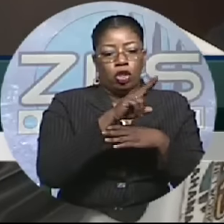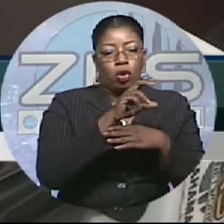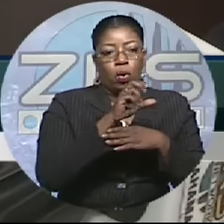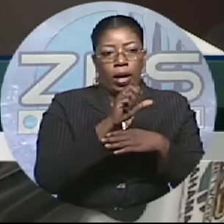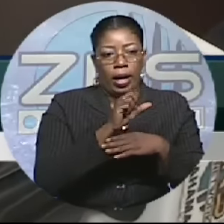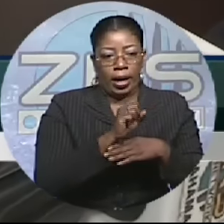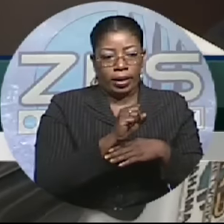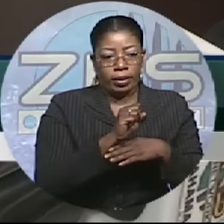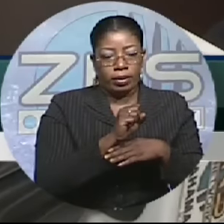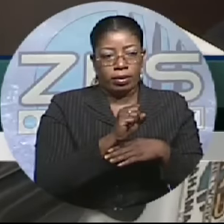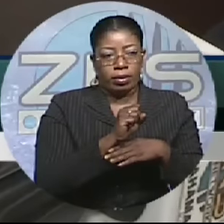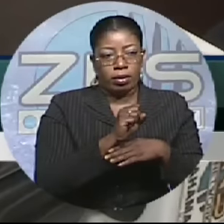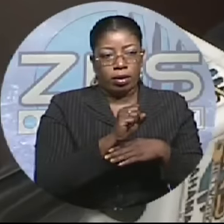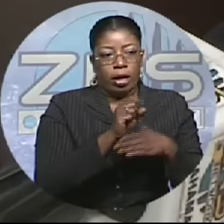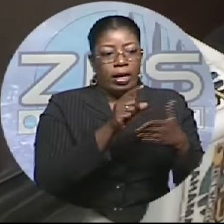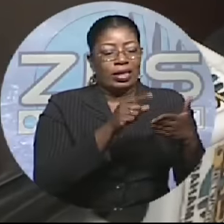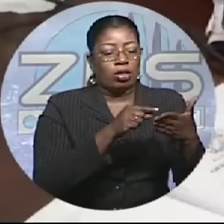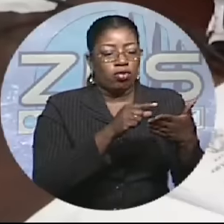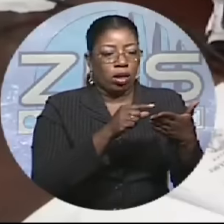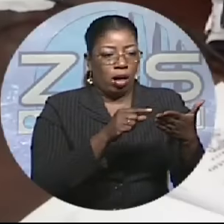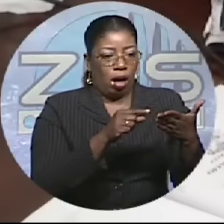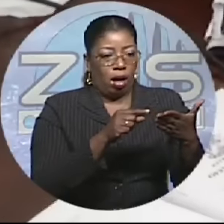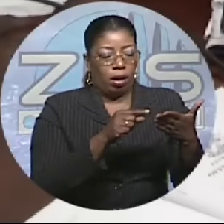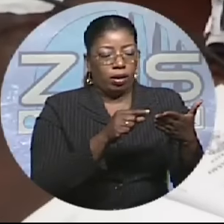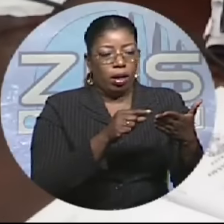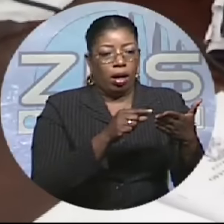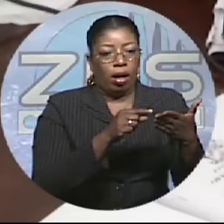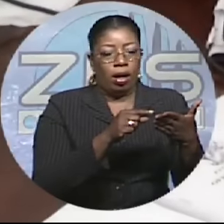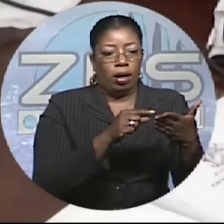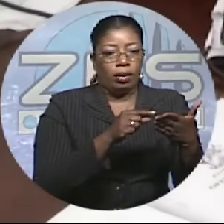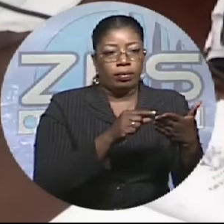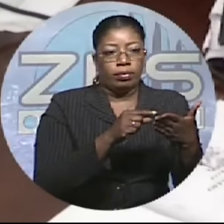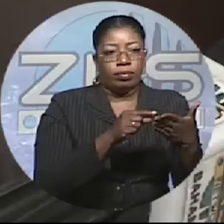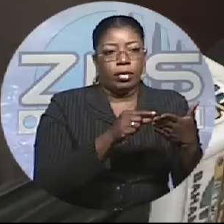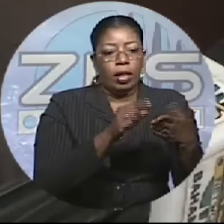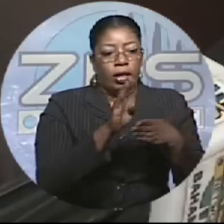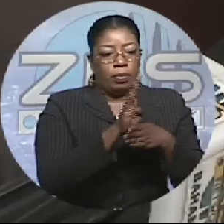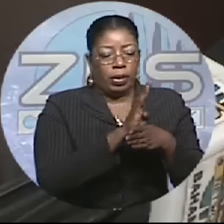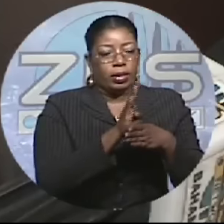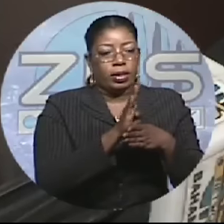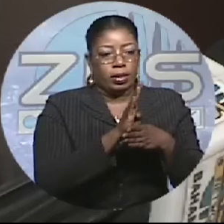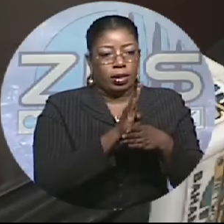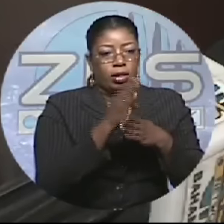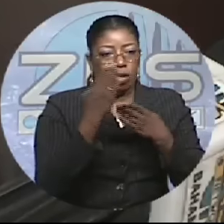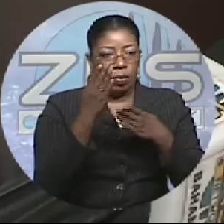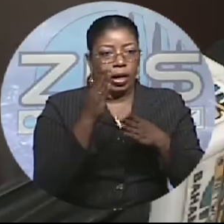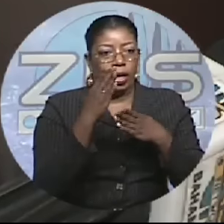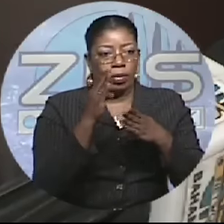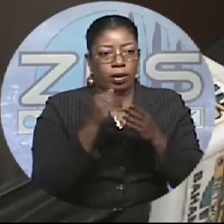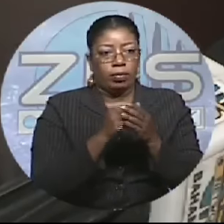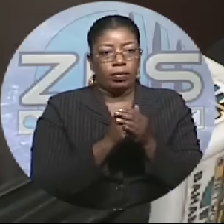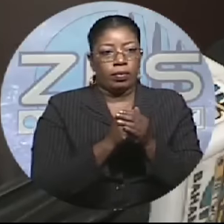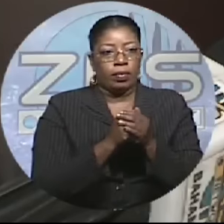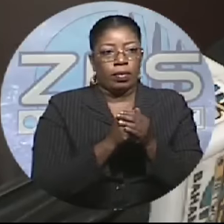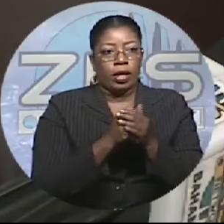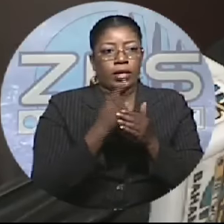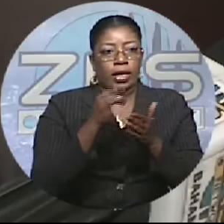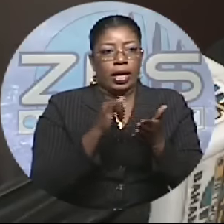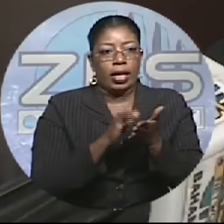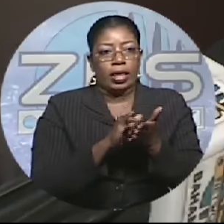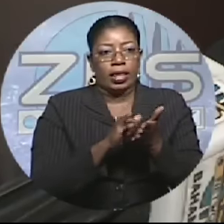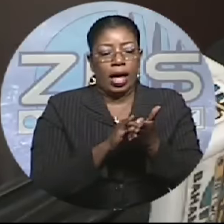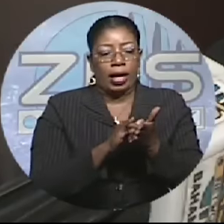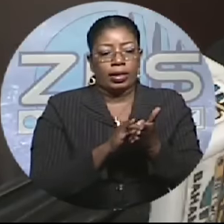to disregard Bahamian debtors. It's not a final decision. It is just that the debtors are being